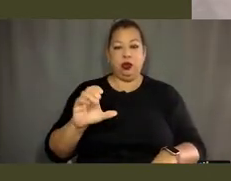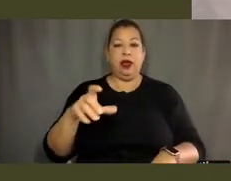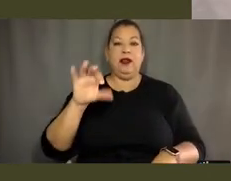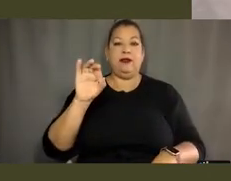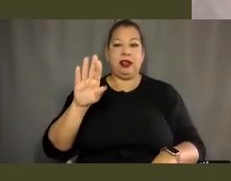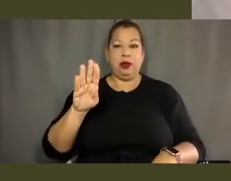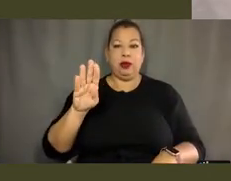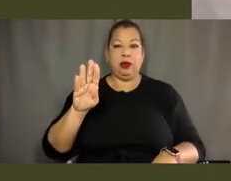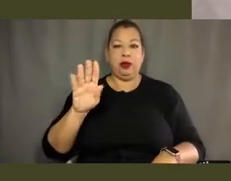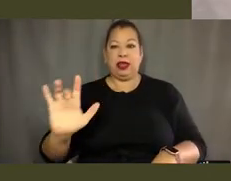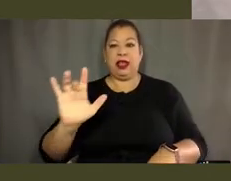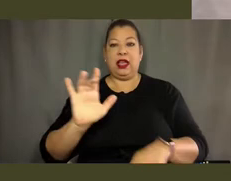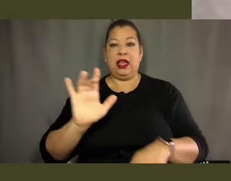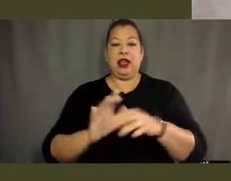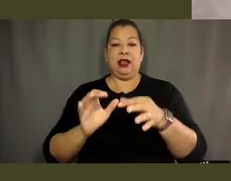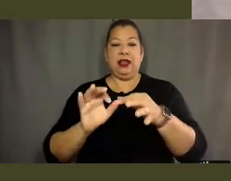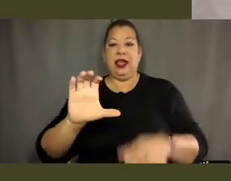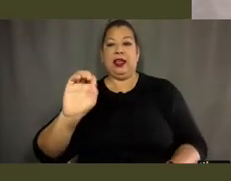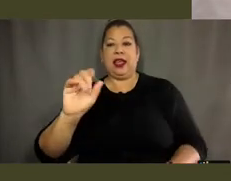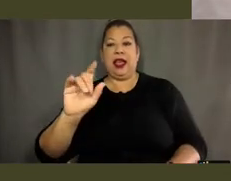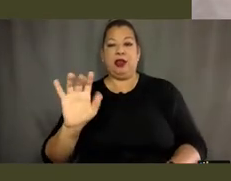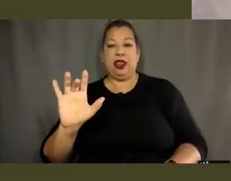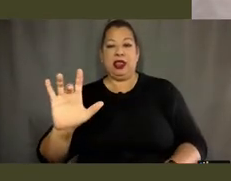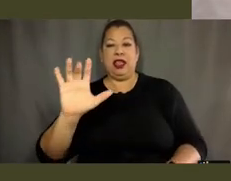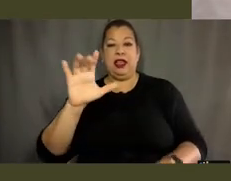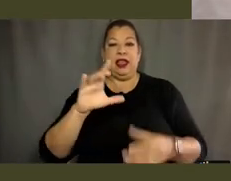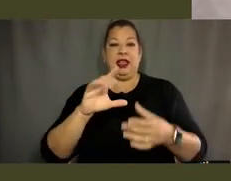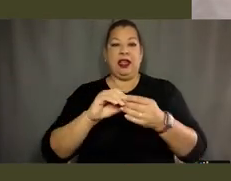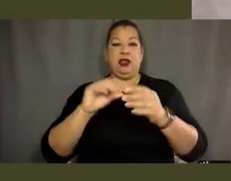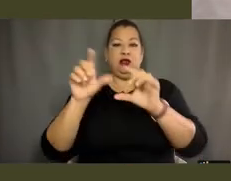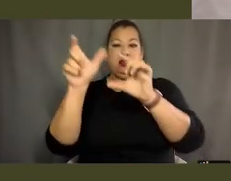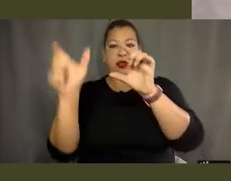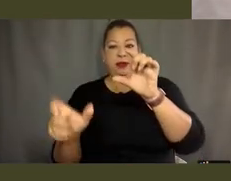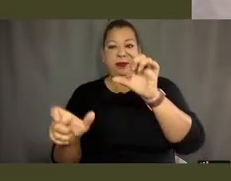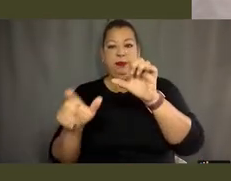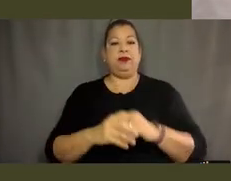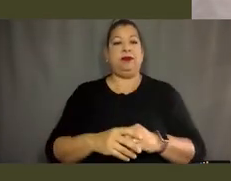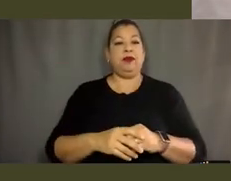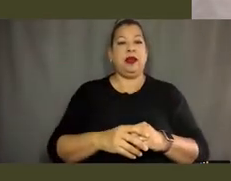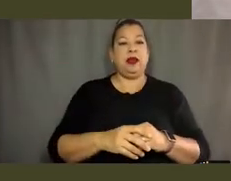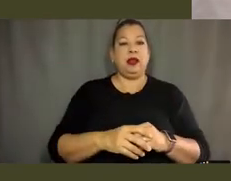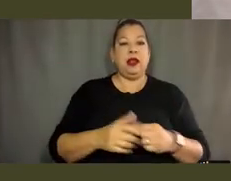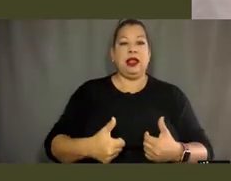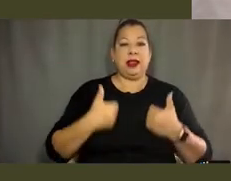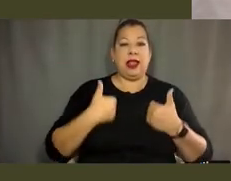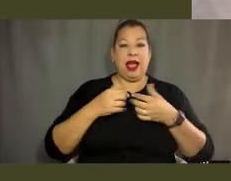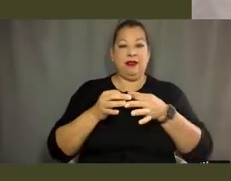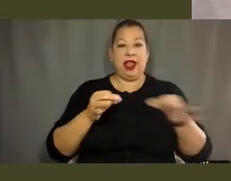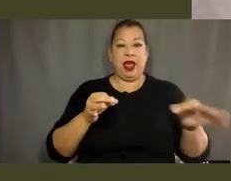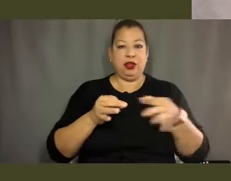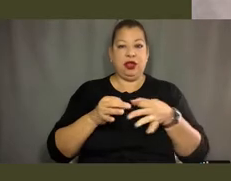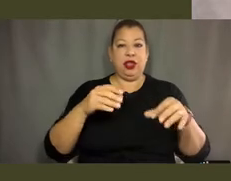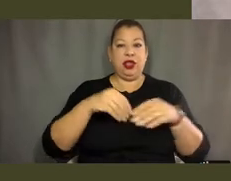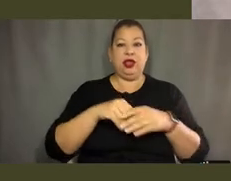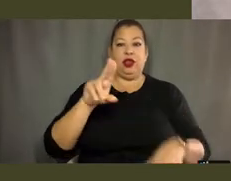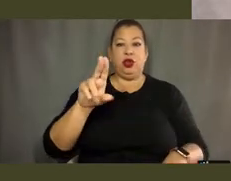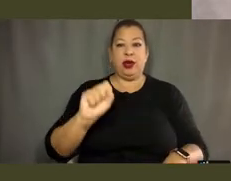the captioning icon on the bottom of your screens. Live captions in the UN's 6 official